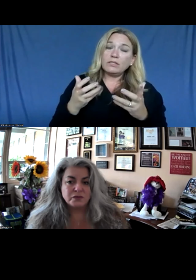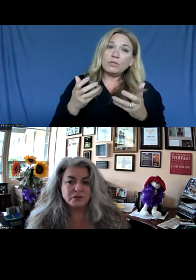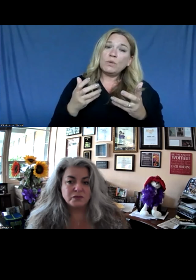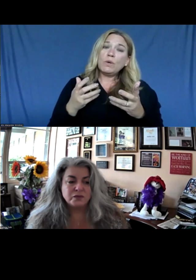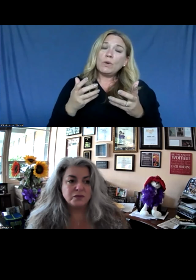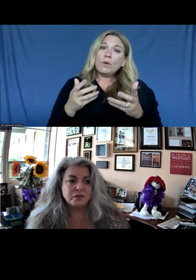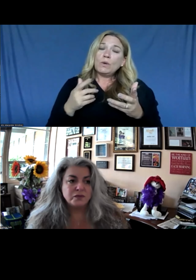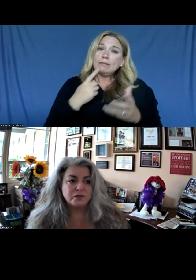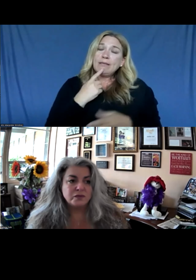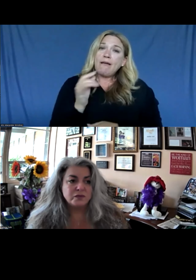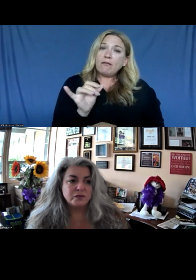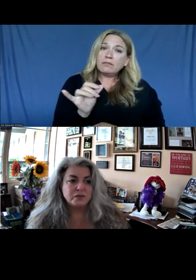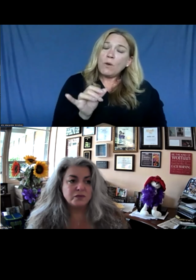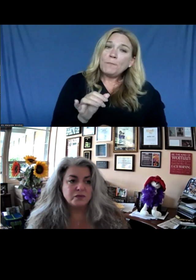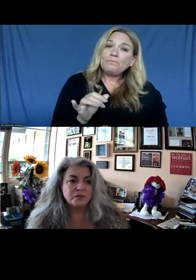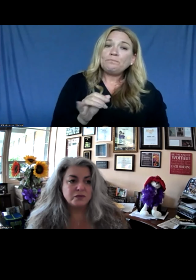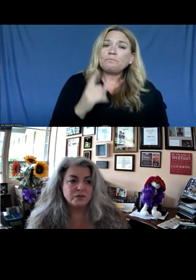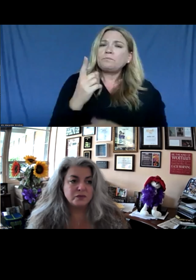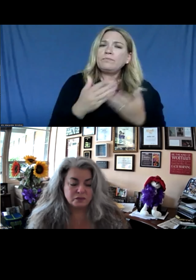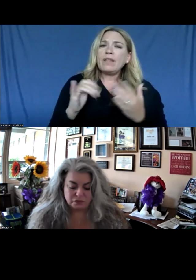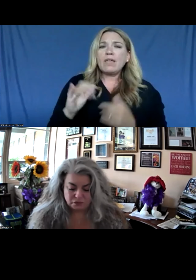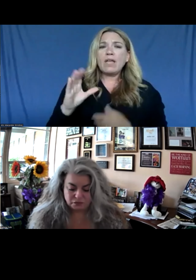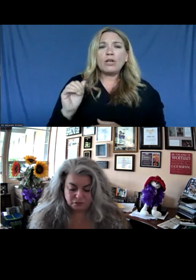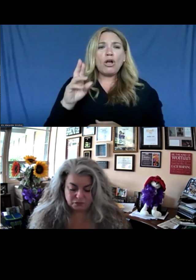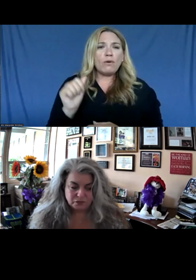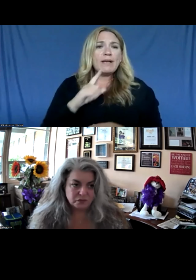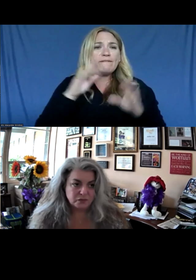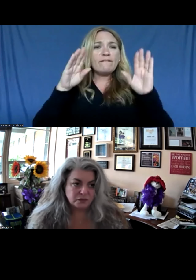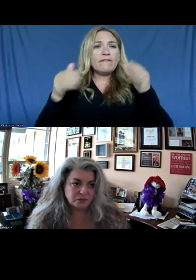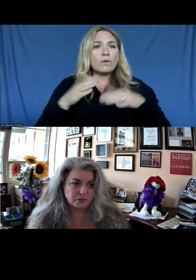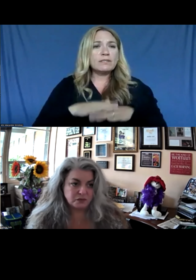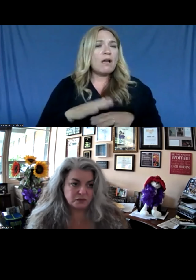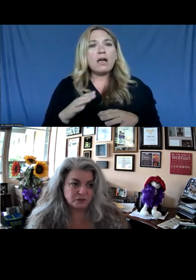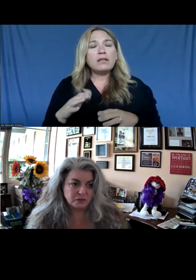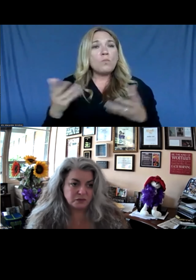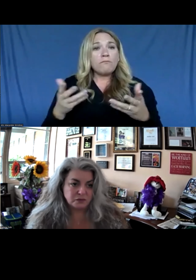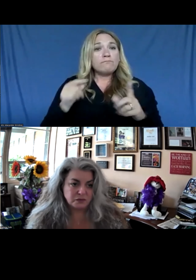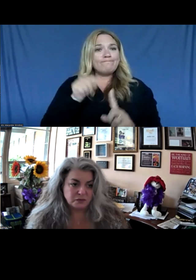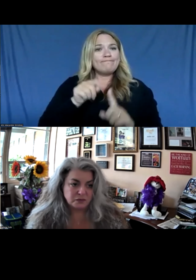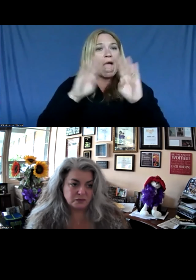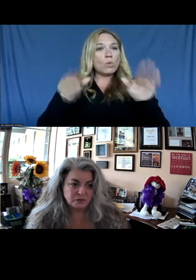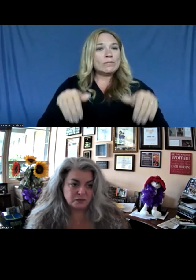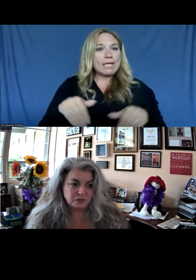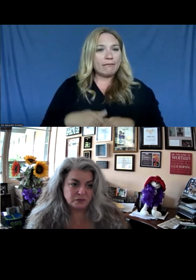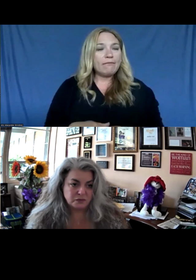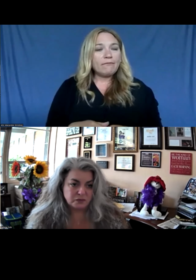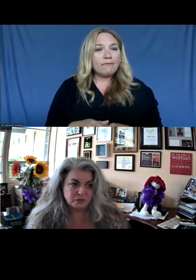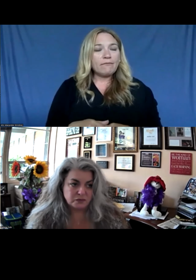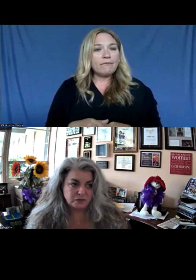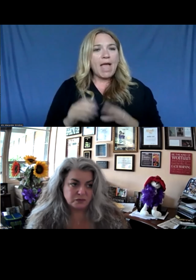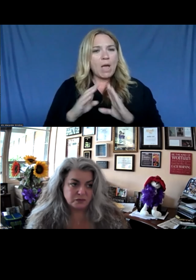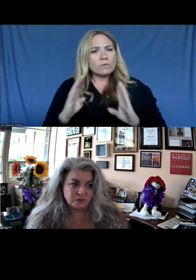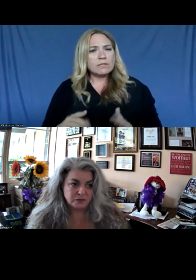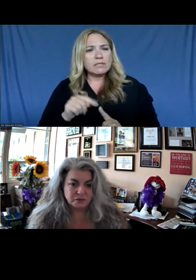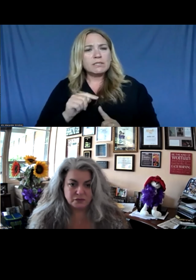things. We did note one thing that Cara is really focused on is also housing, because we know that older